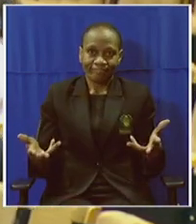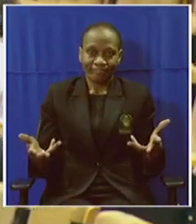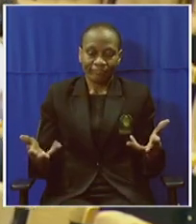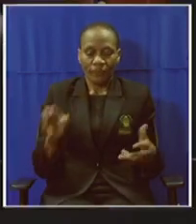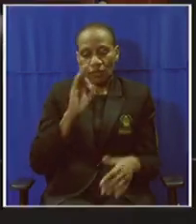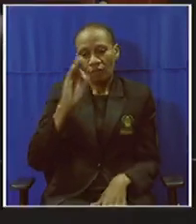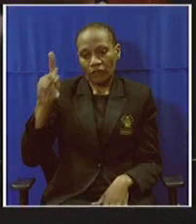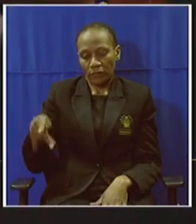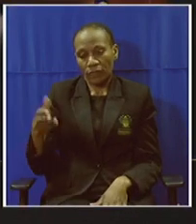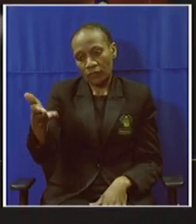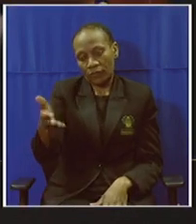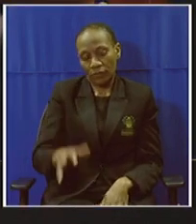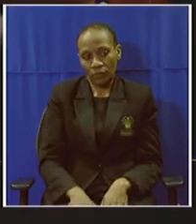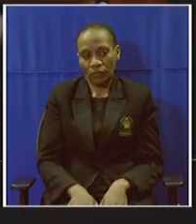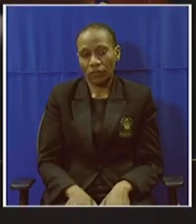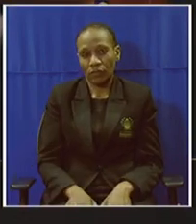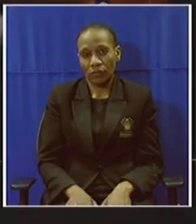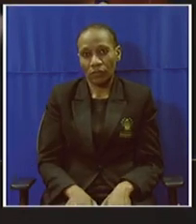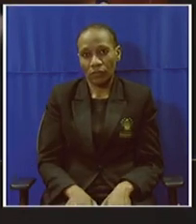FF Plus.